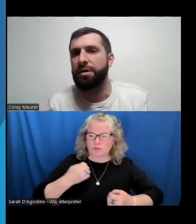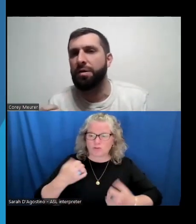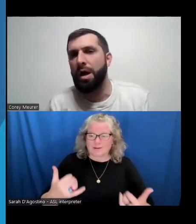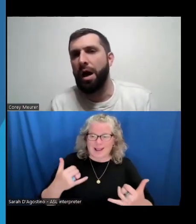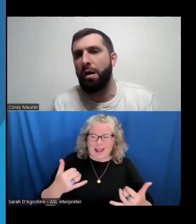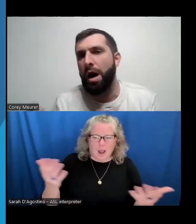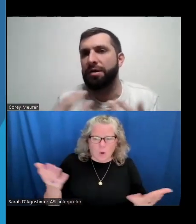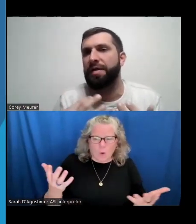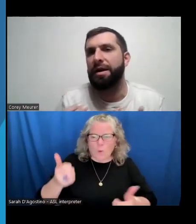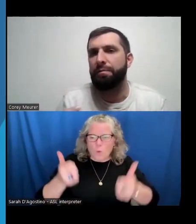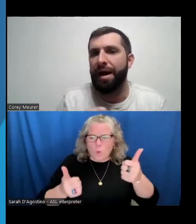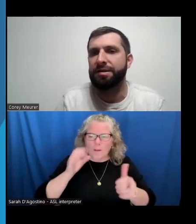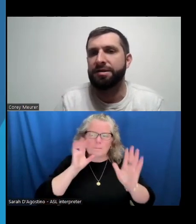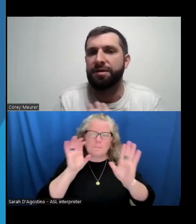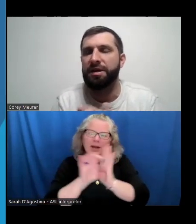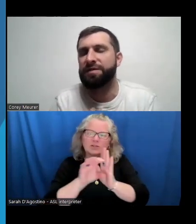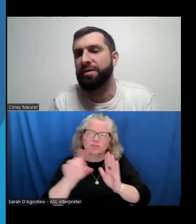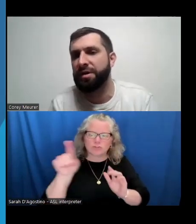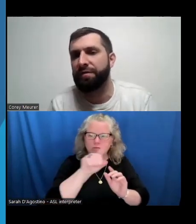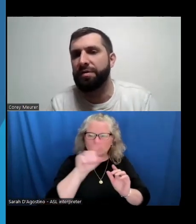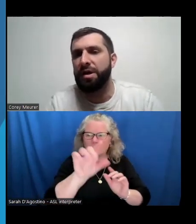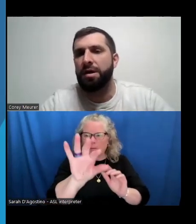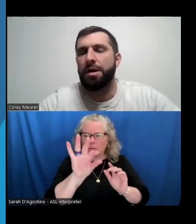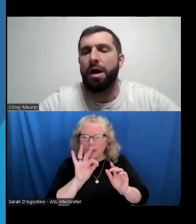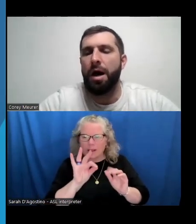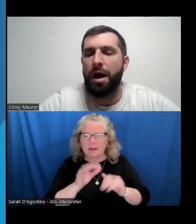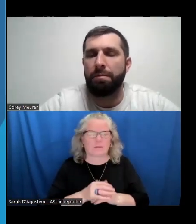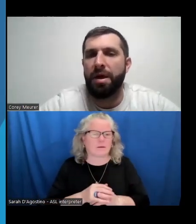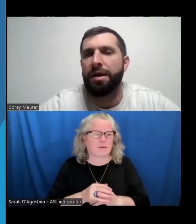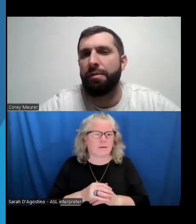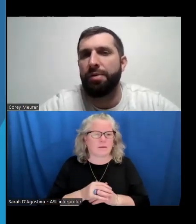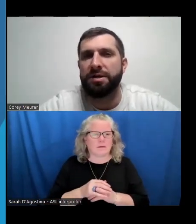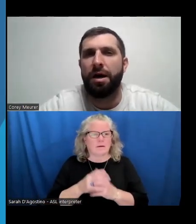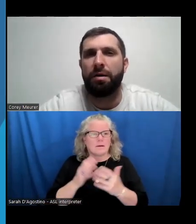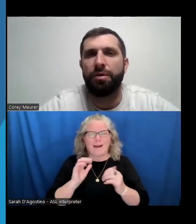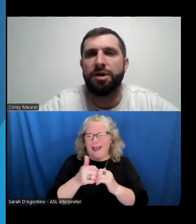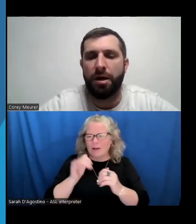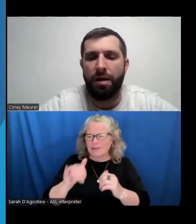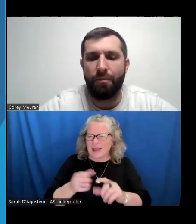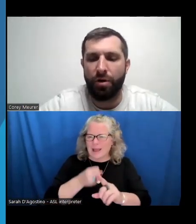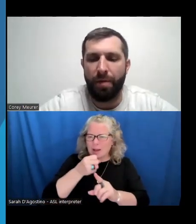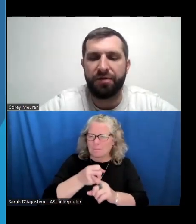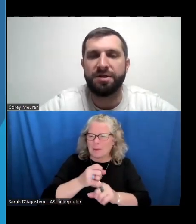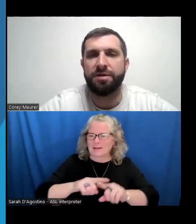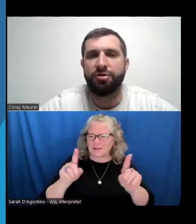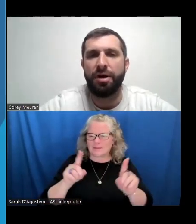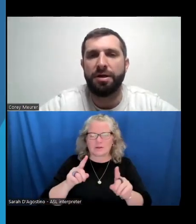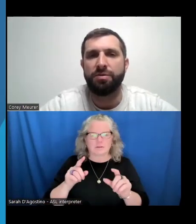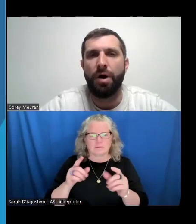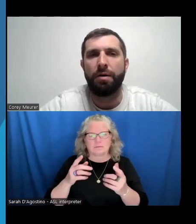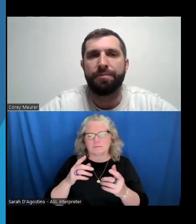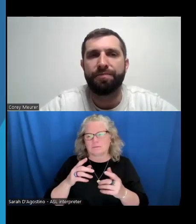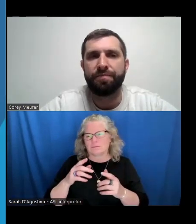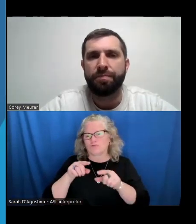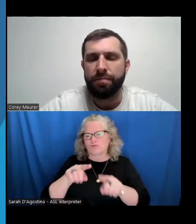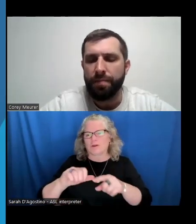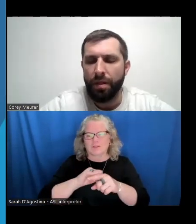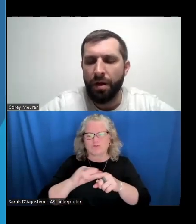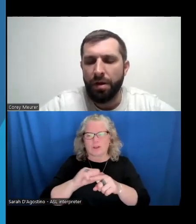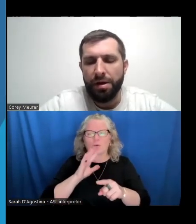body feel, how did that impact us, did things feel differently? And again, we talk a lot more about these in the training as well.